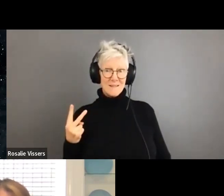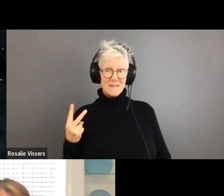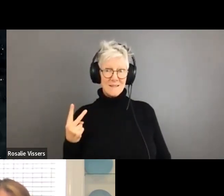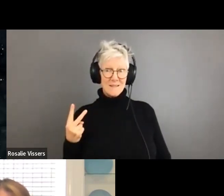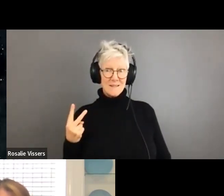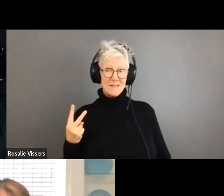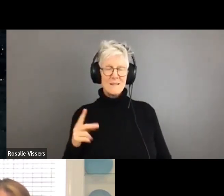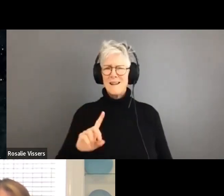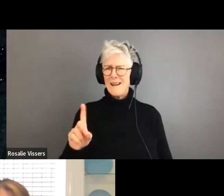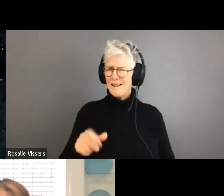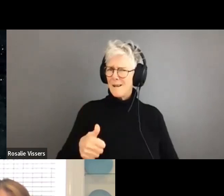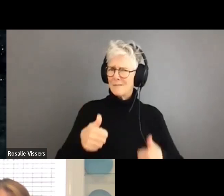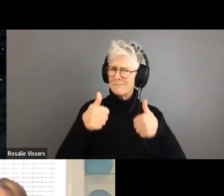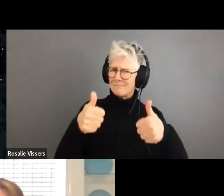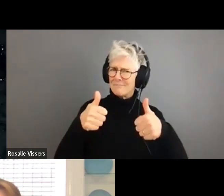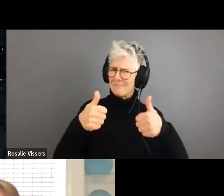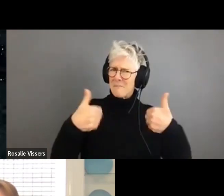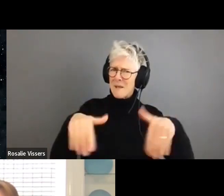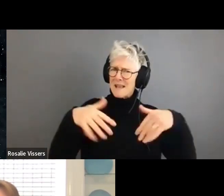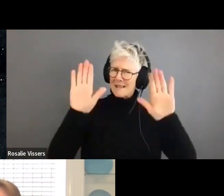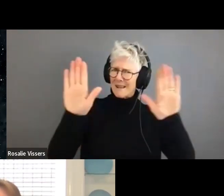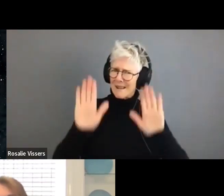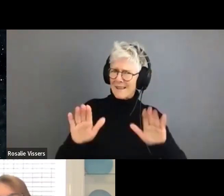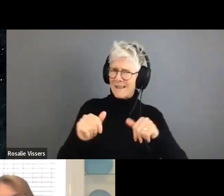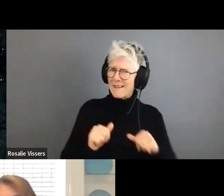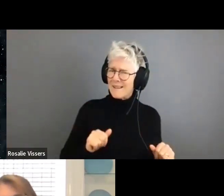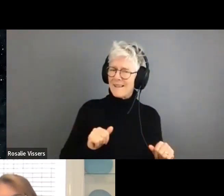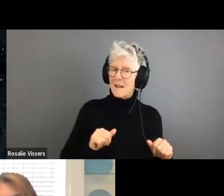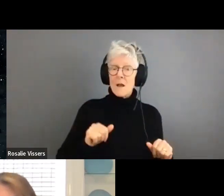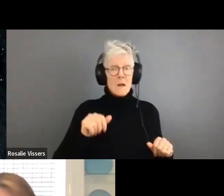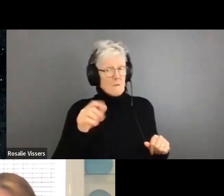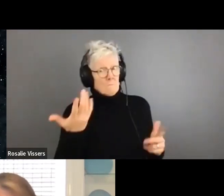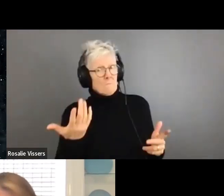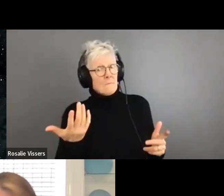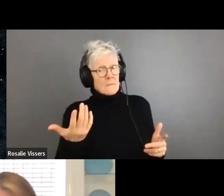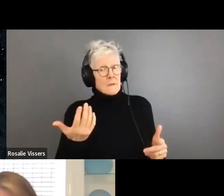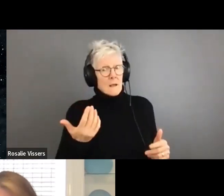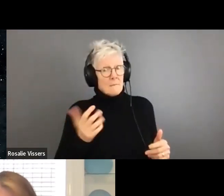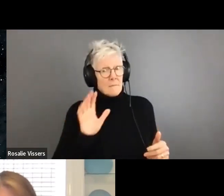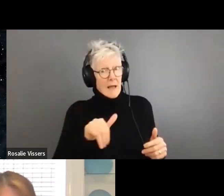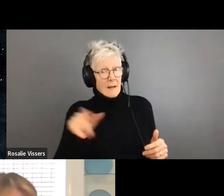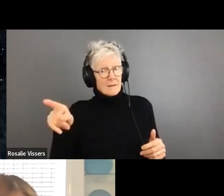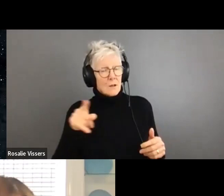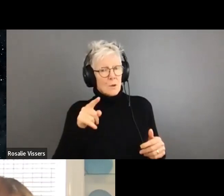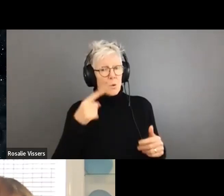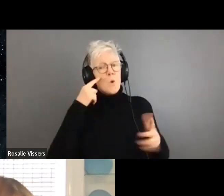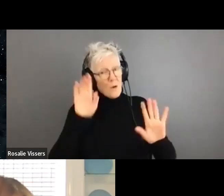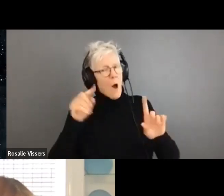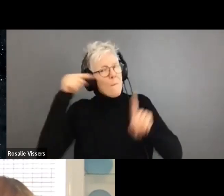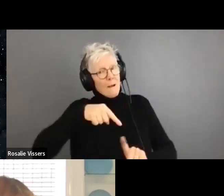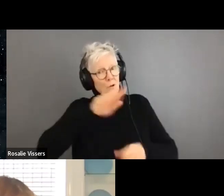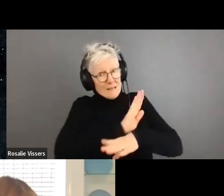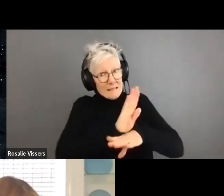Which is just amazing. Absolutely. And then, so that, again, here comes the business side of me, so credibility